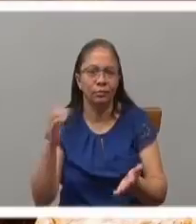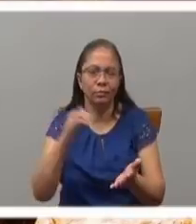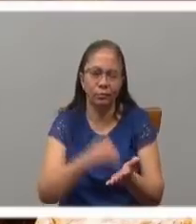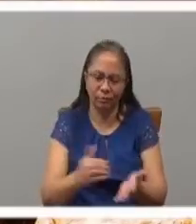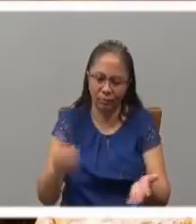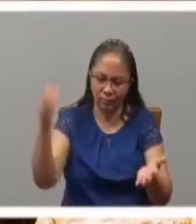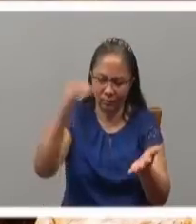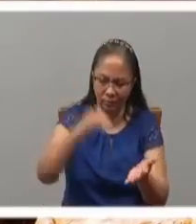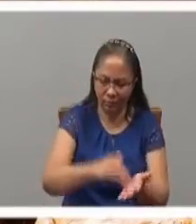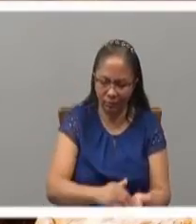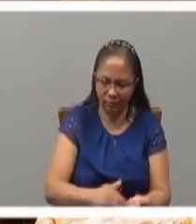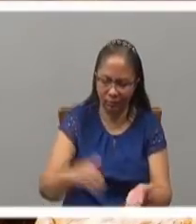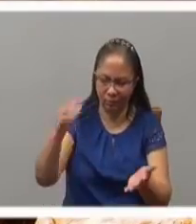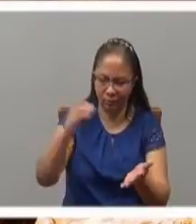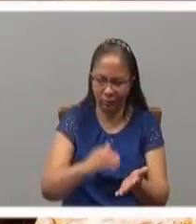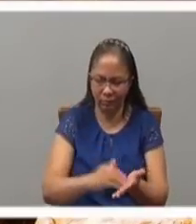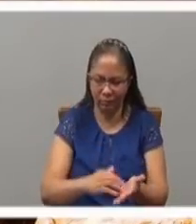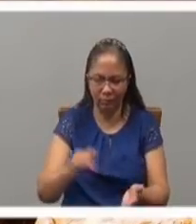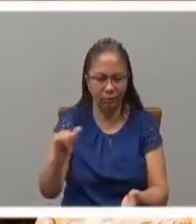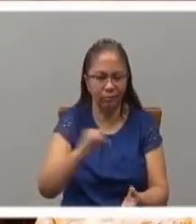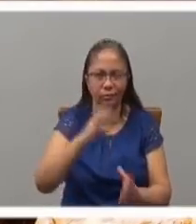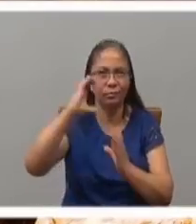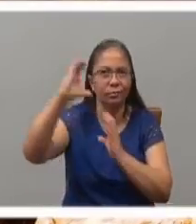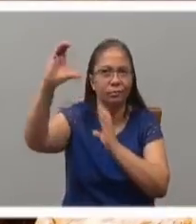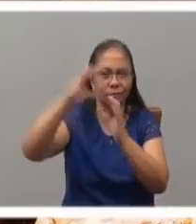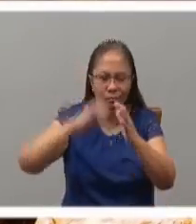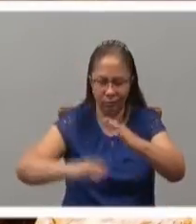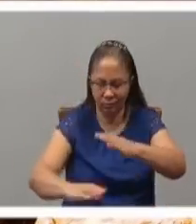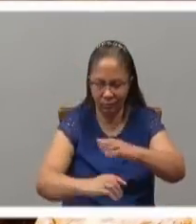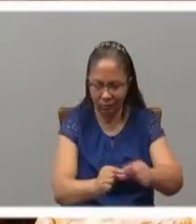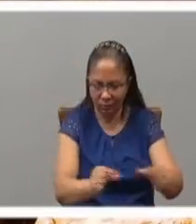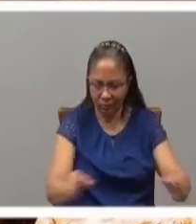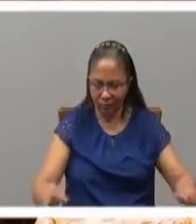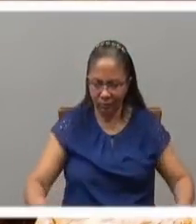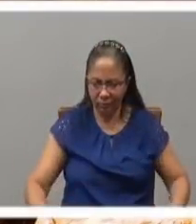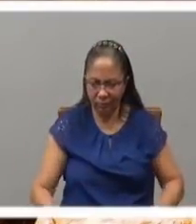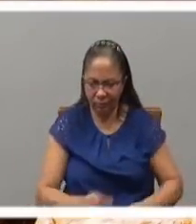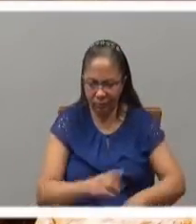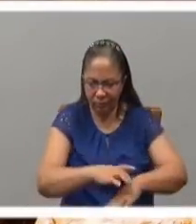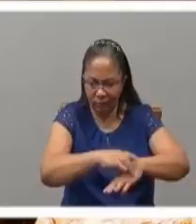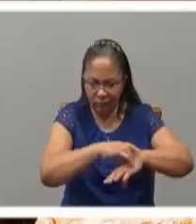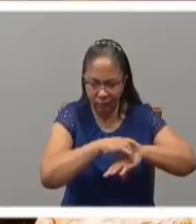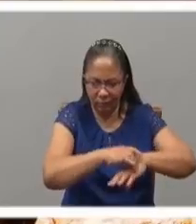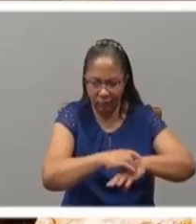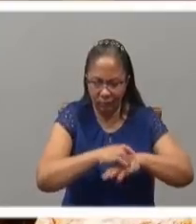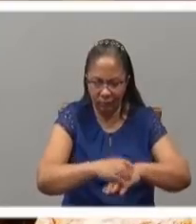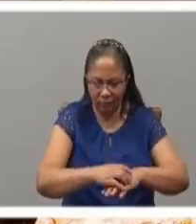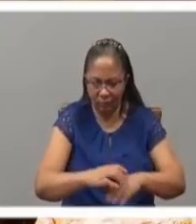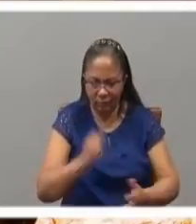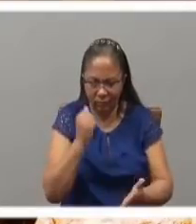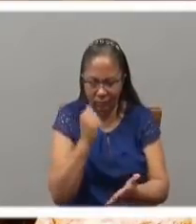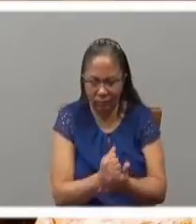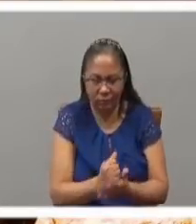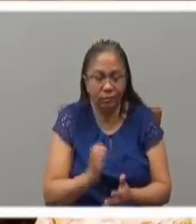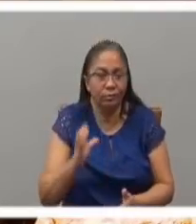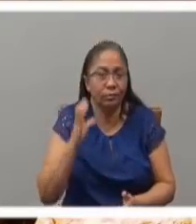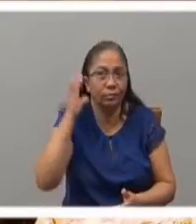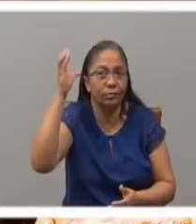again? Over and over, like a trumpet underground, did the earth sing to bow, he